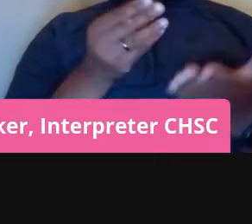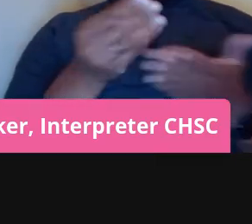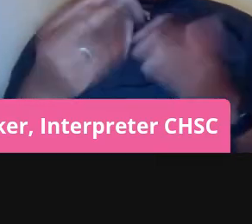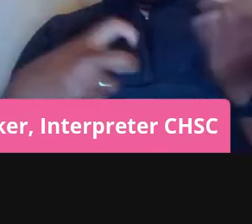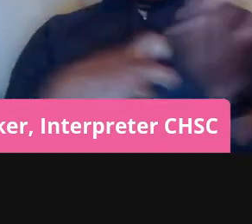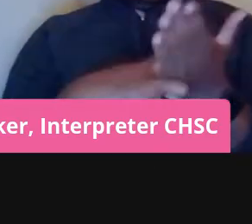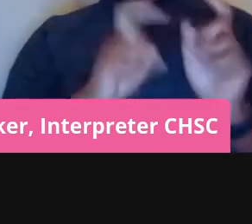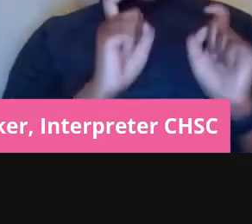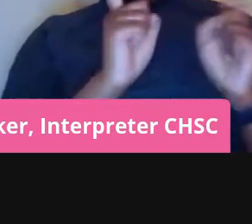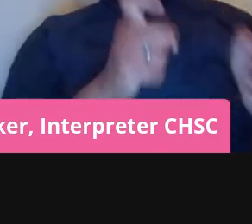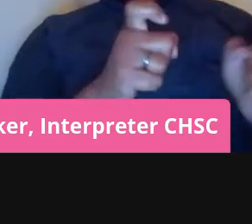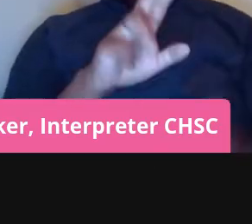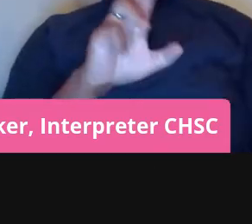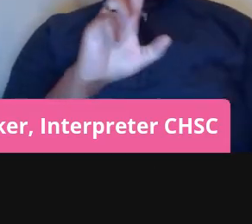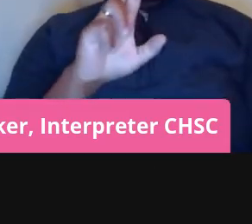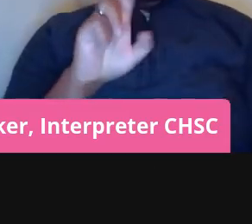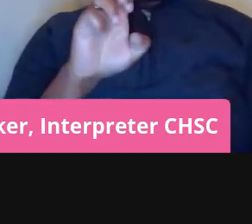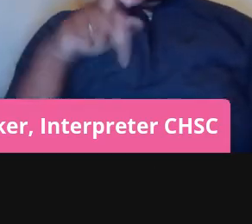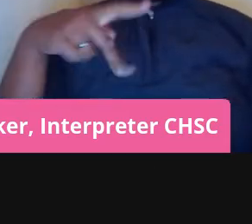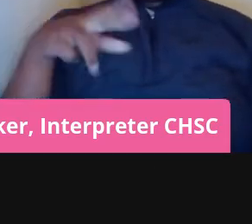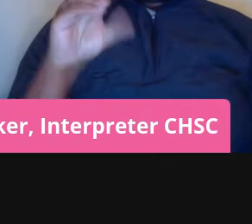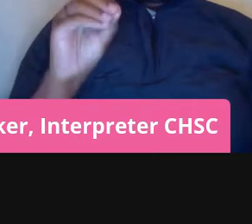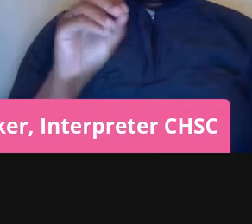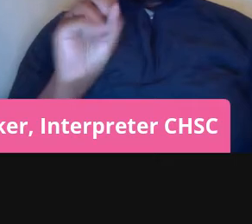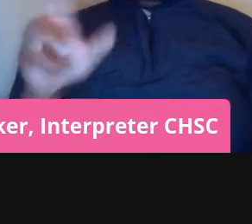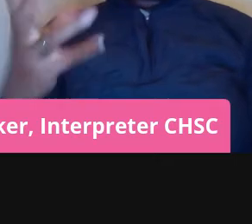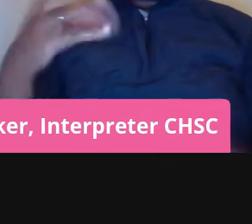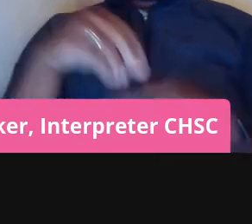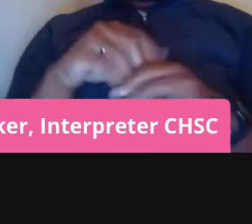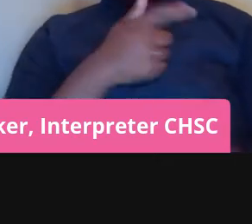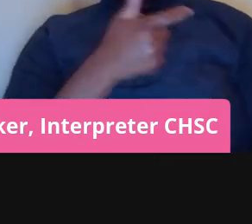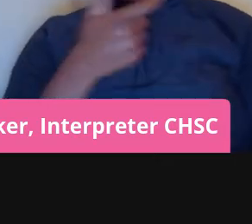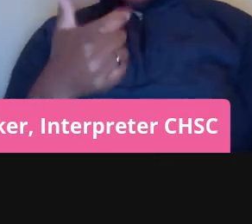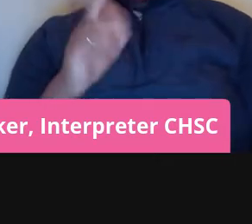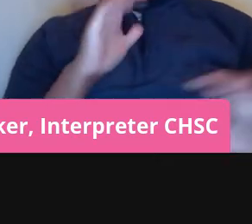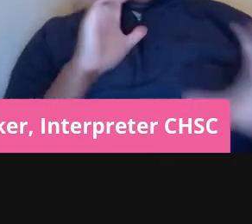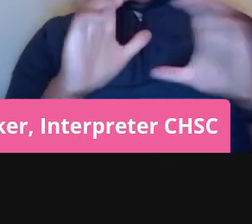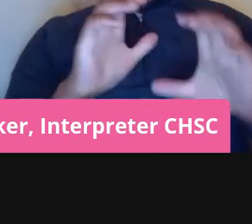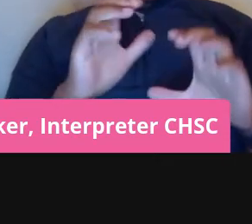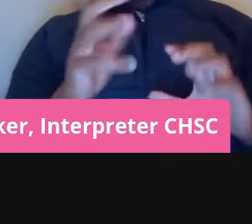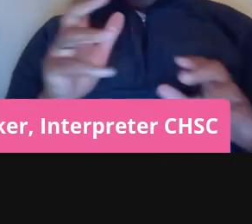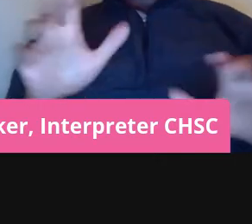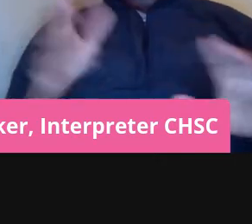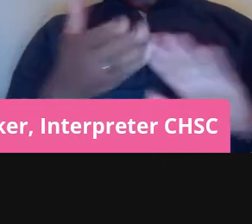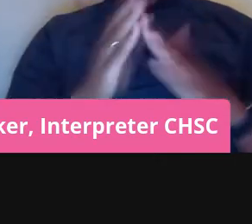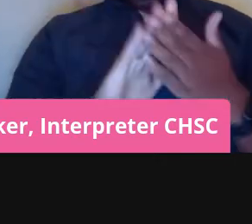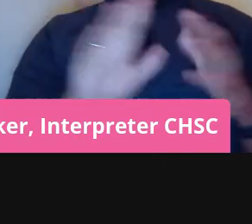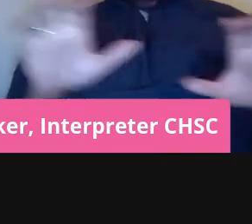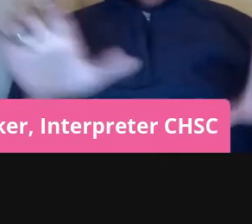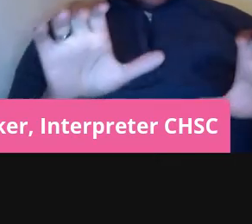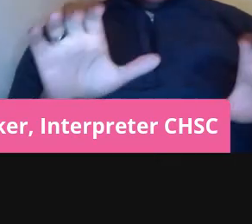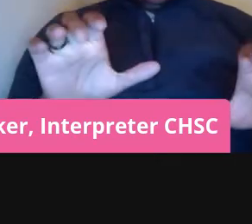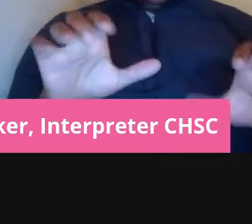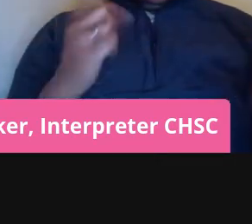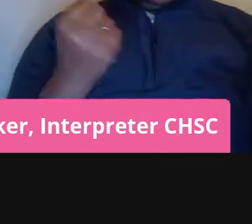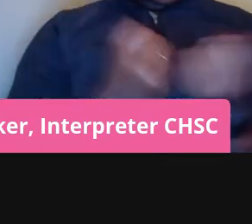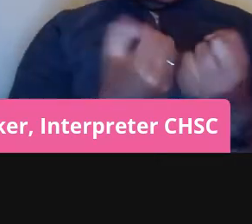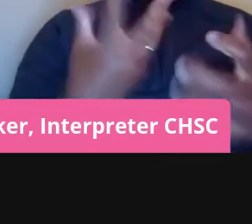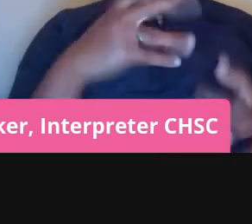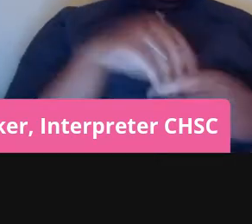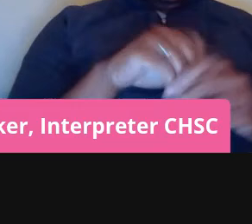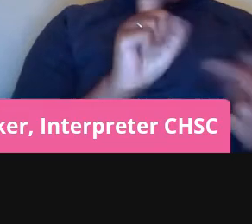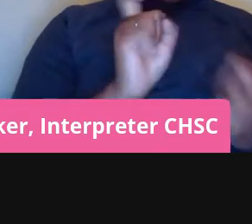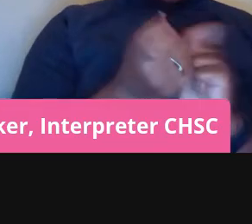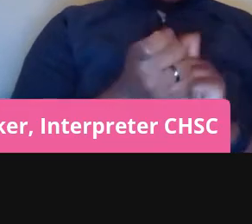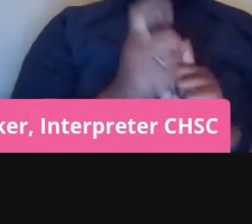Repro, or even participate and watch one of these conversations, you have become an active participant of change. And all of our net ticket sales